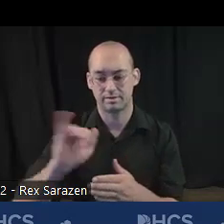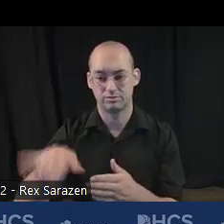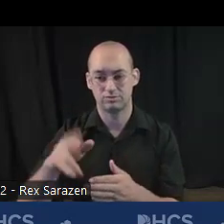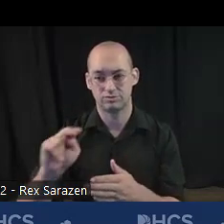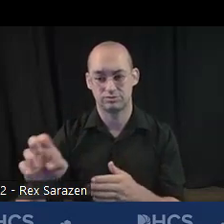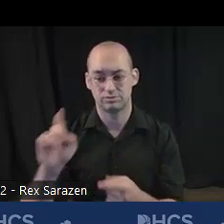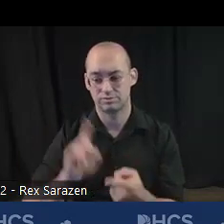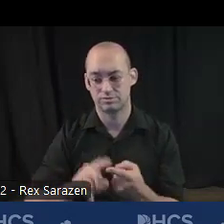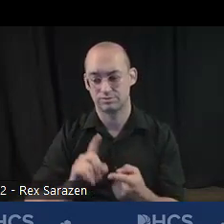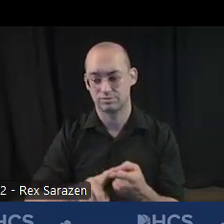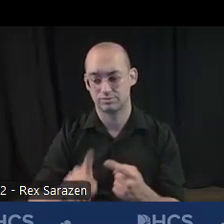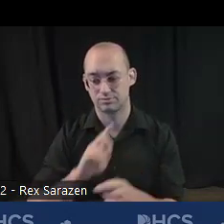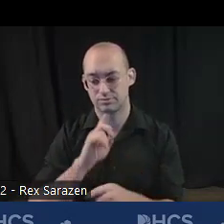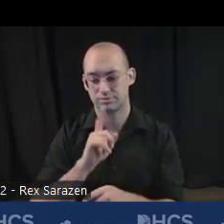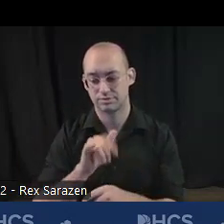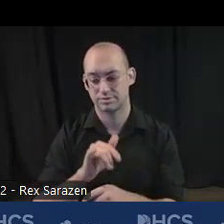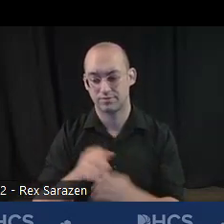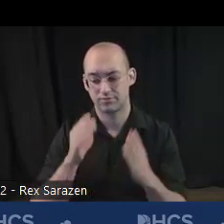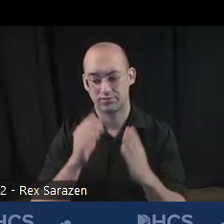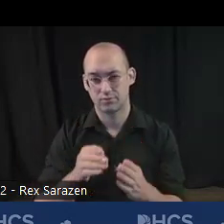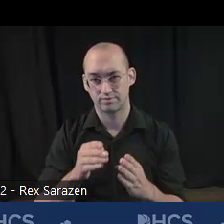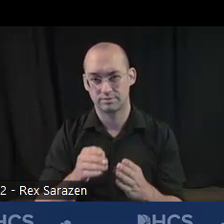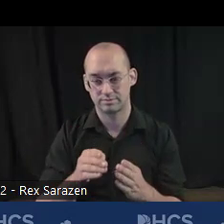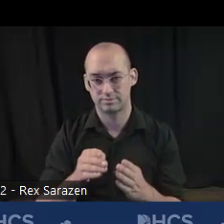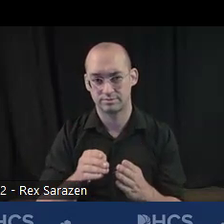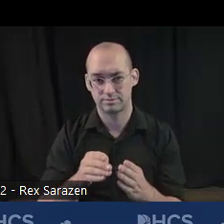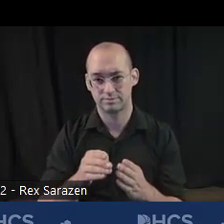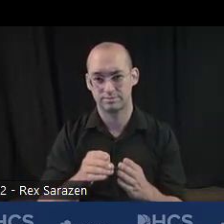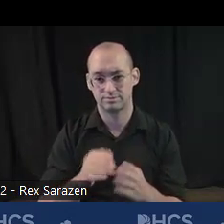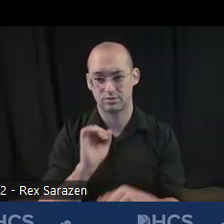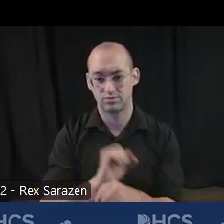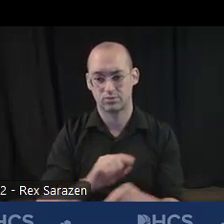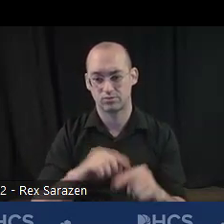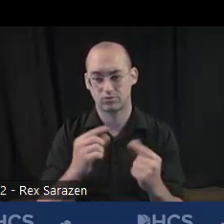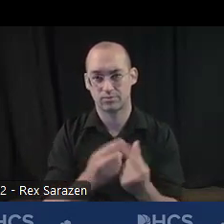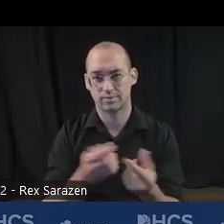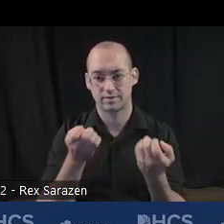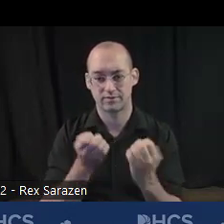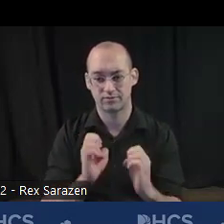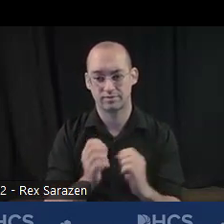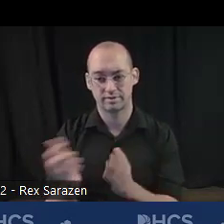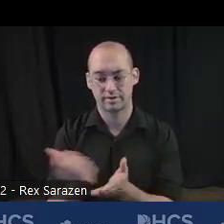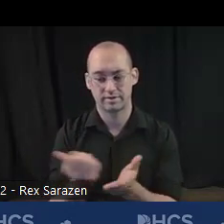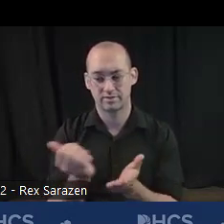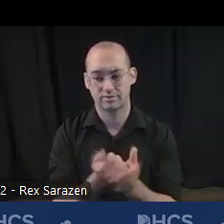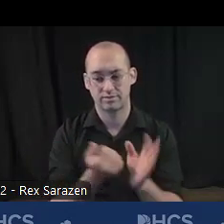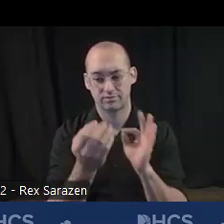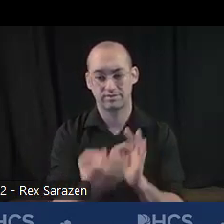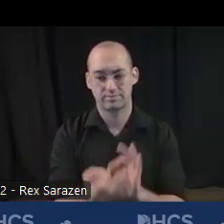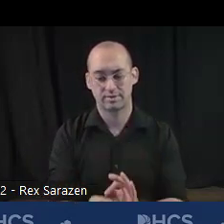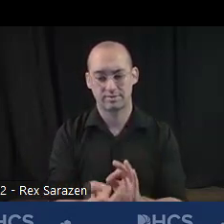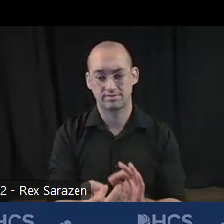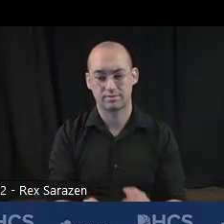to really begin that focused work group effort to gather feedback